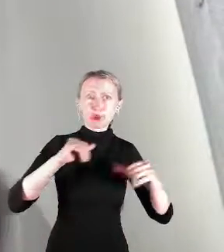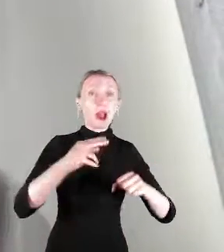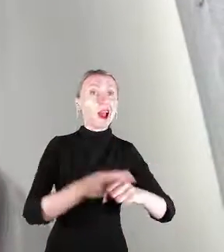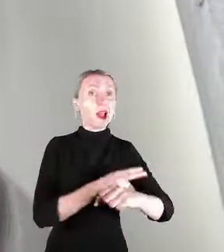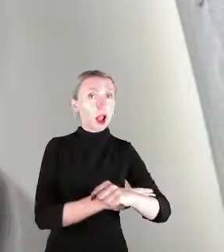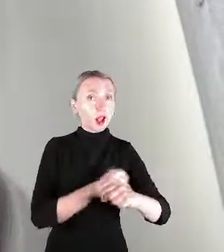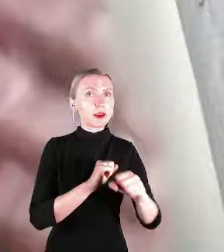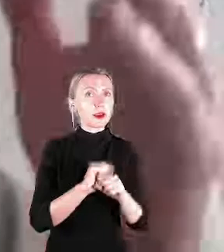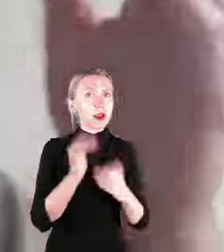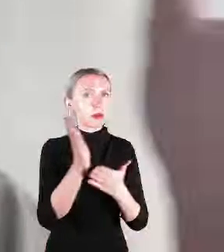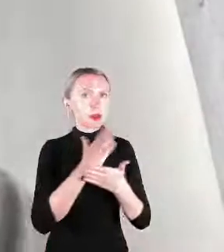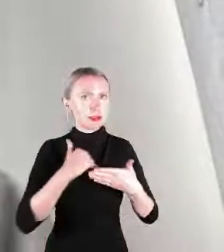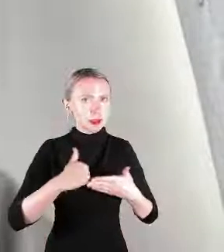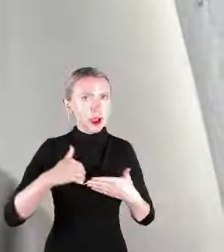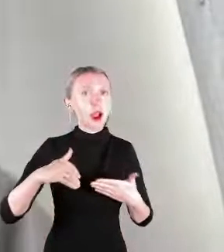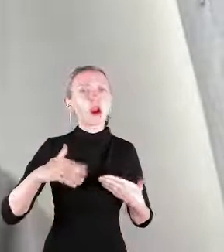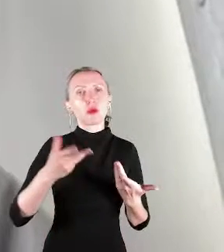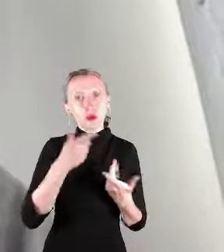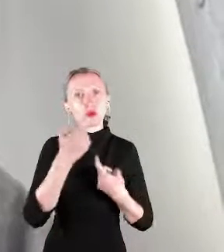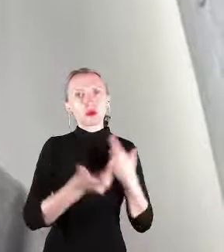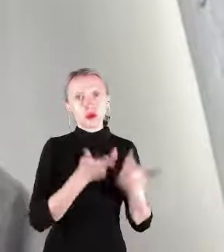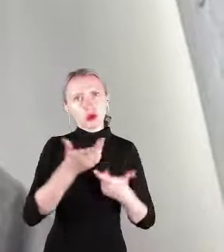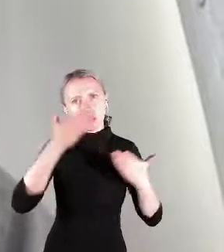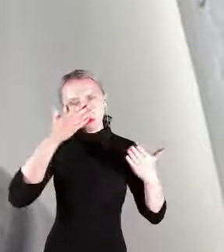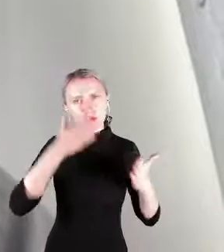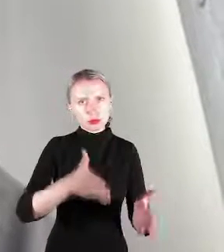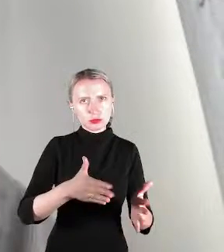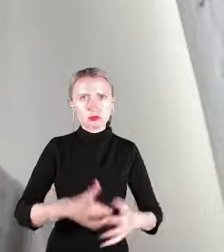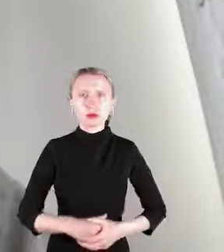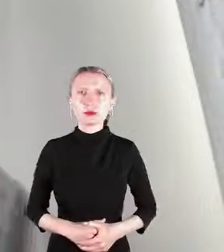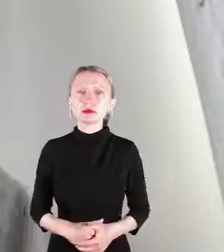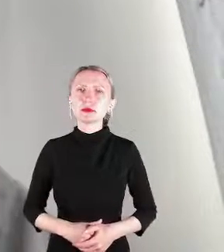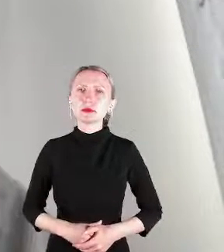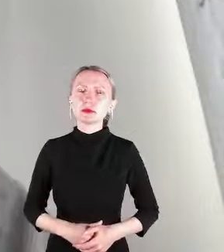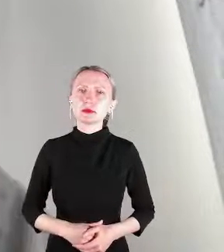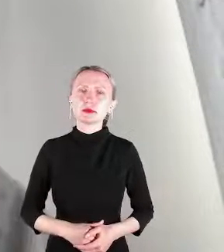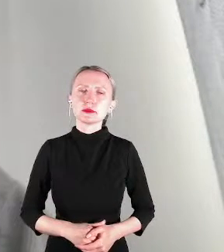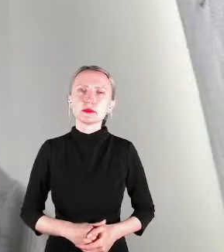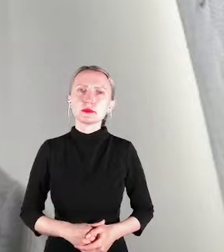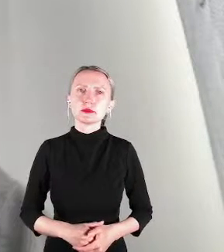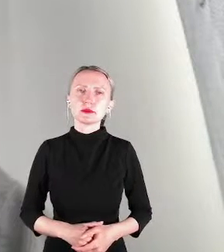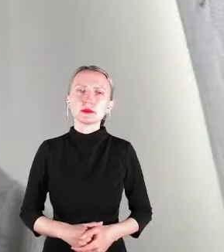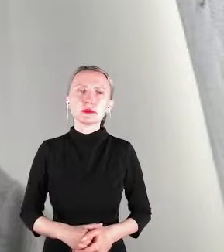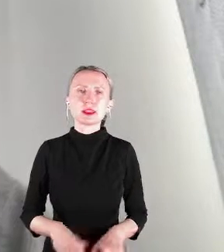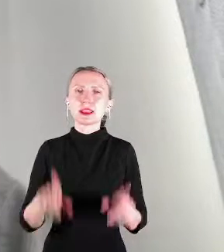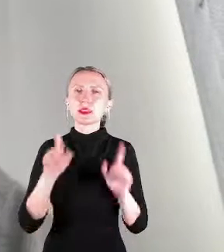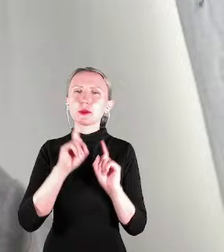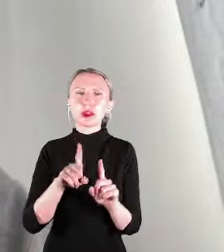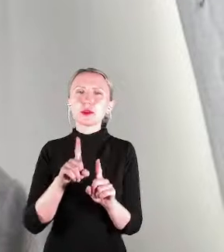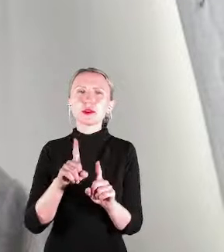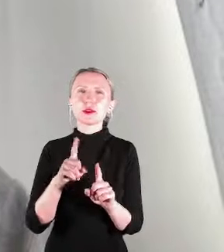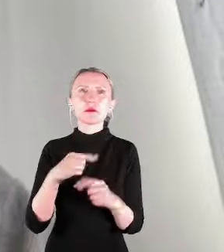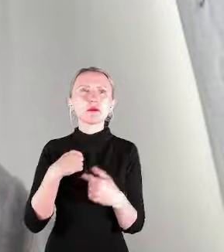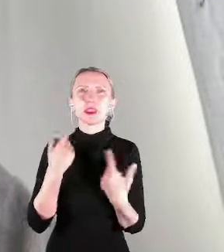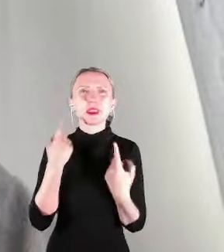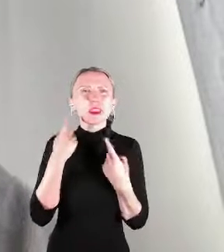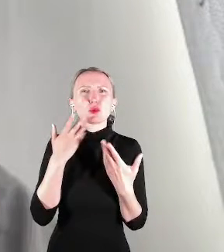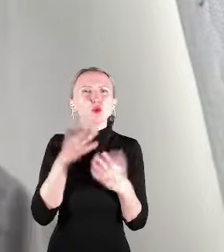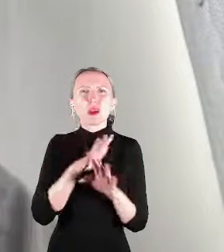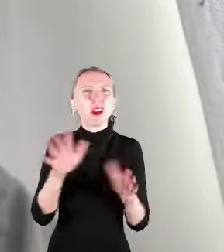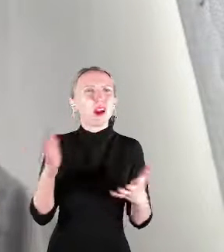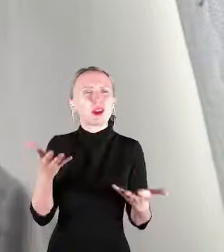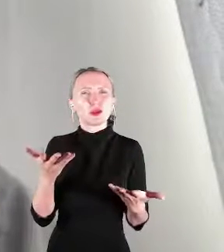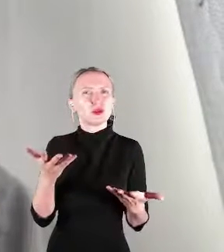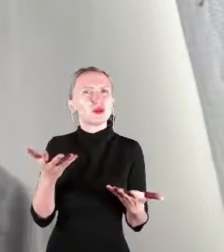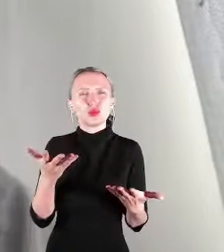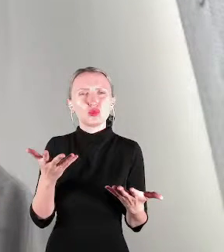the heritage, but you don't hear much from them in the debate, I would say. What I